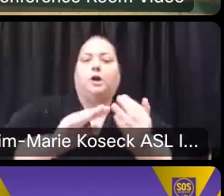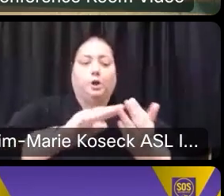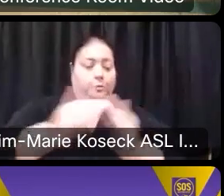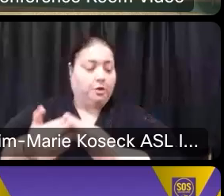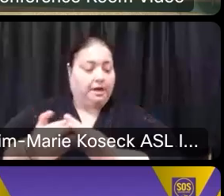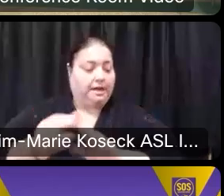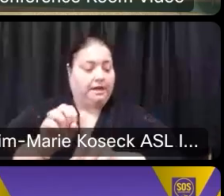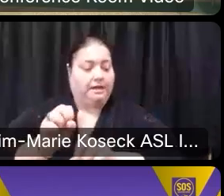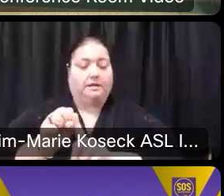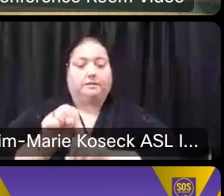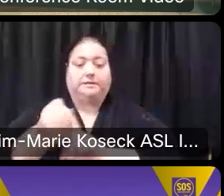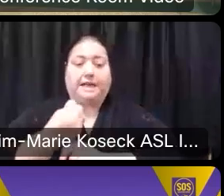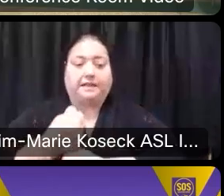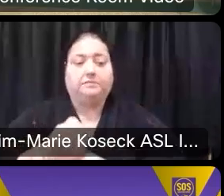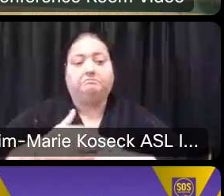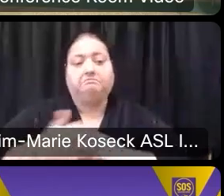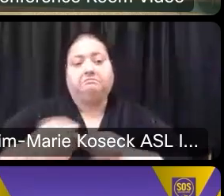slide.